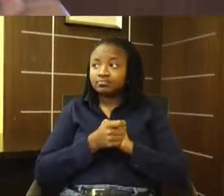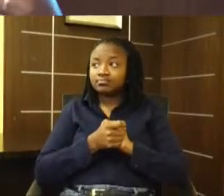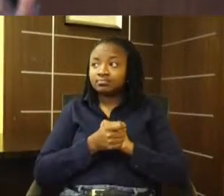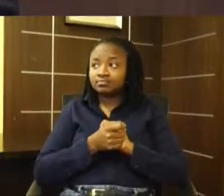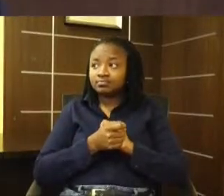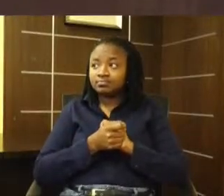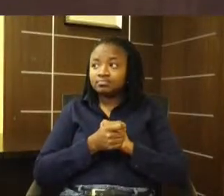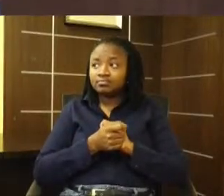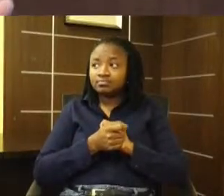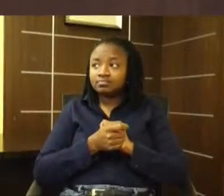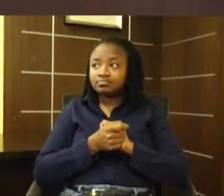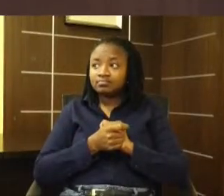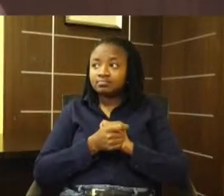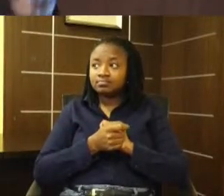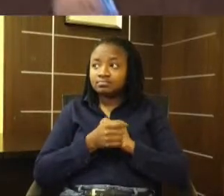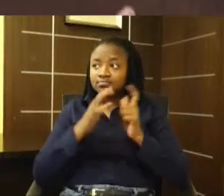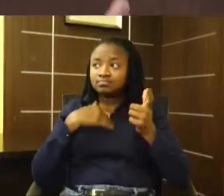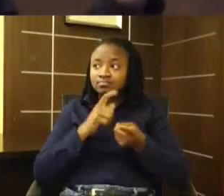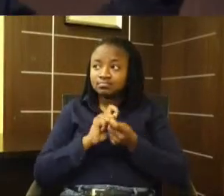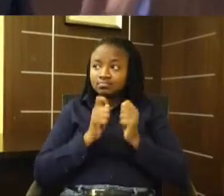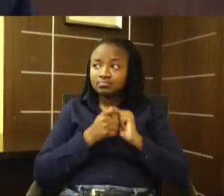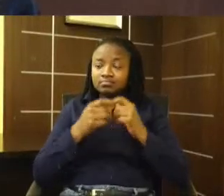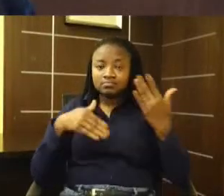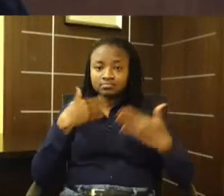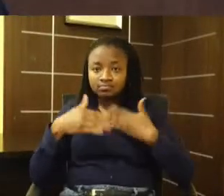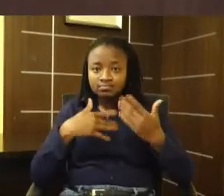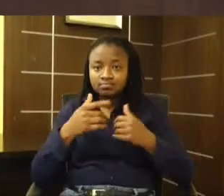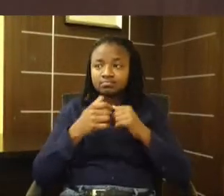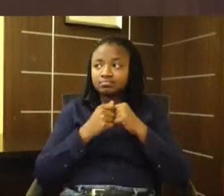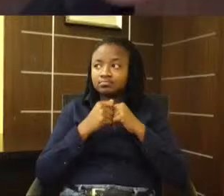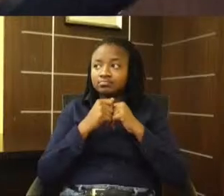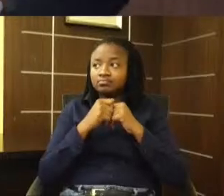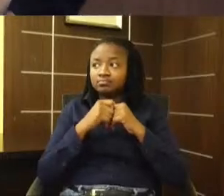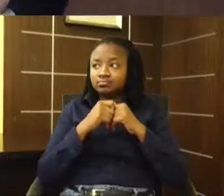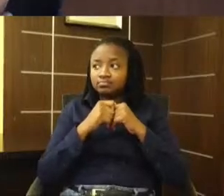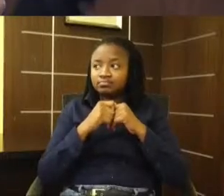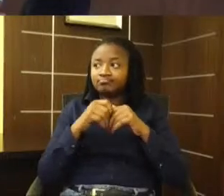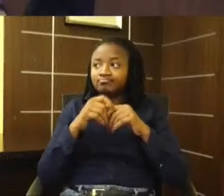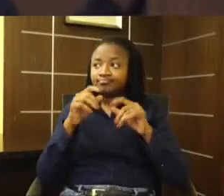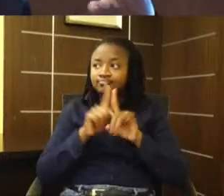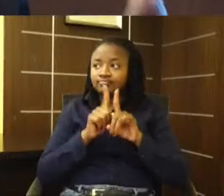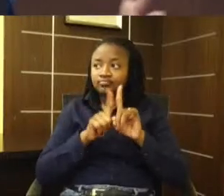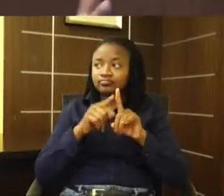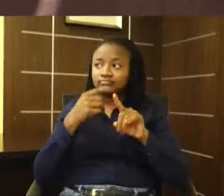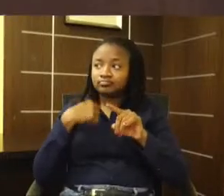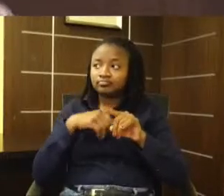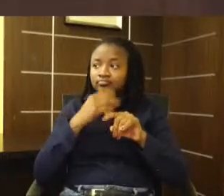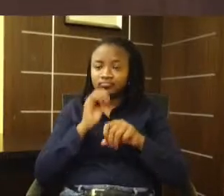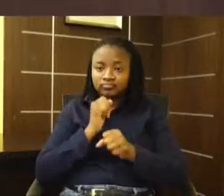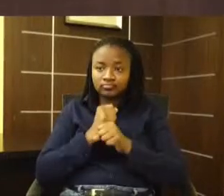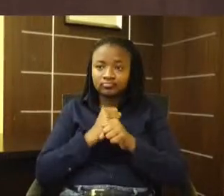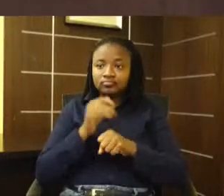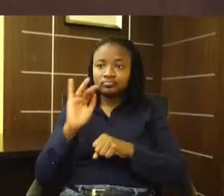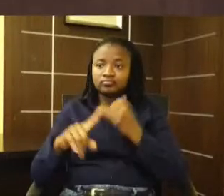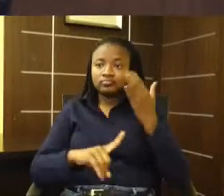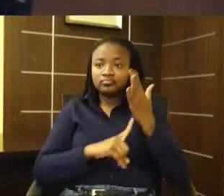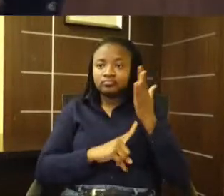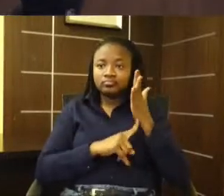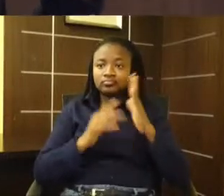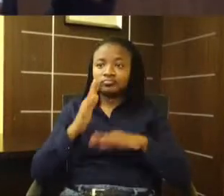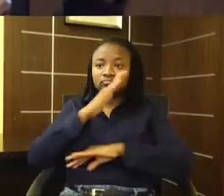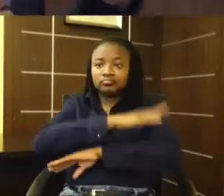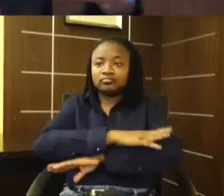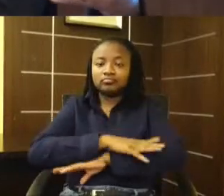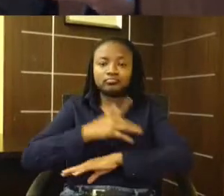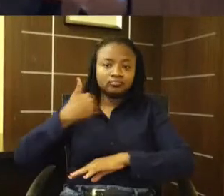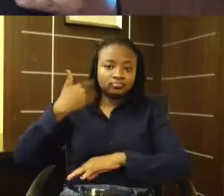Did we see a change in behavior? Did we see a change in, So as we work on the digital platform, we have at the back of our